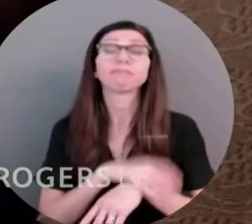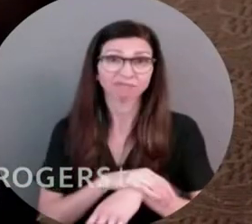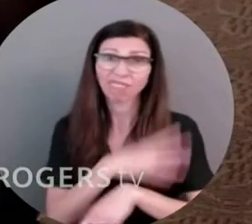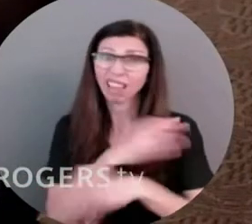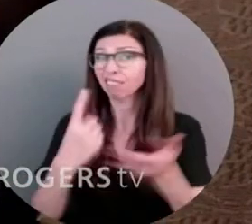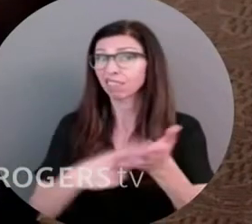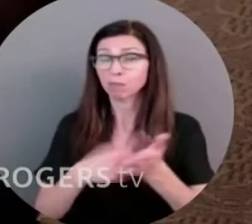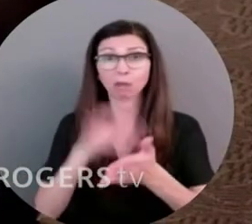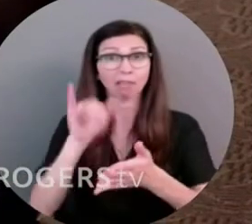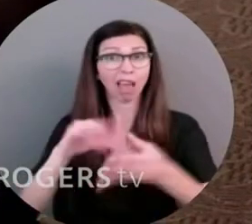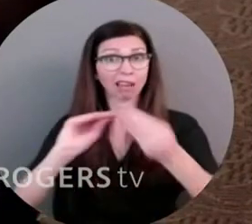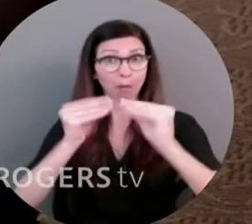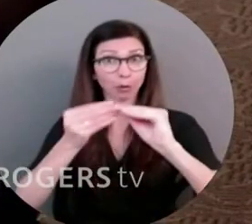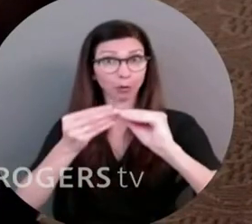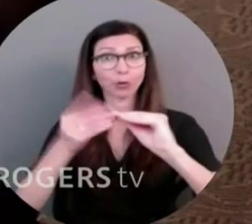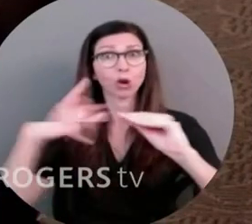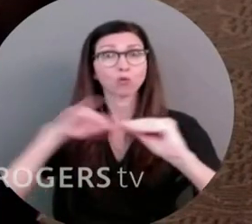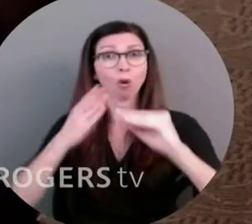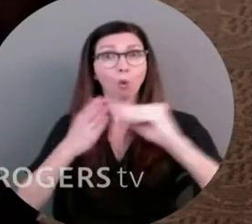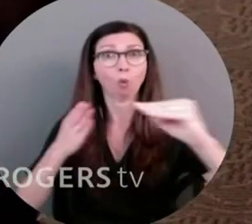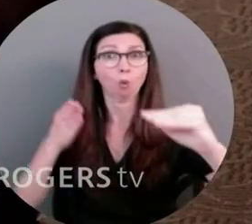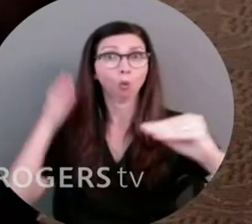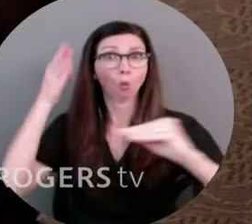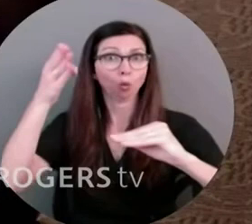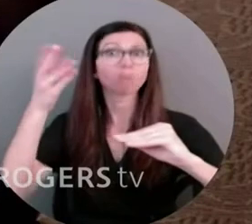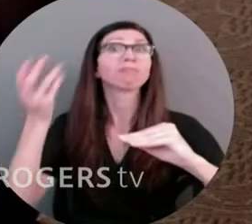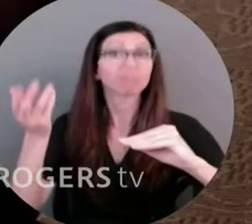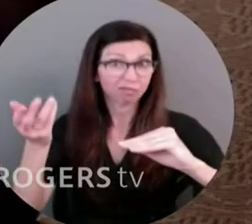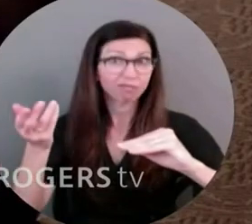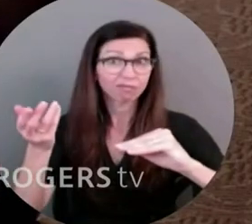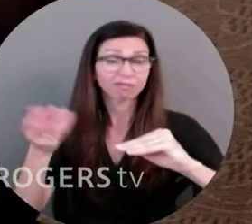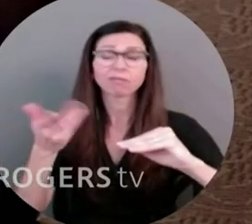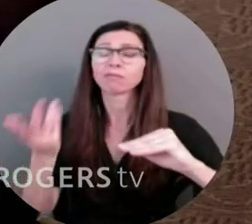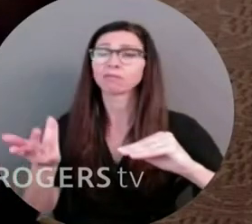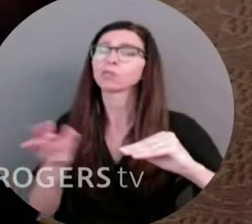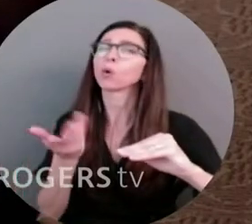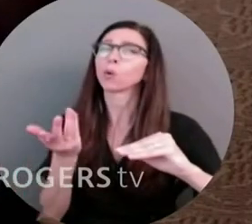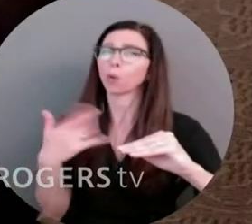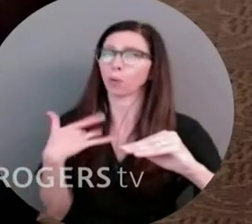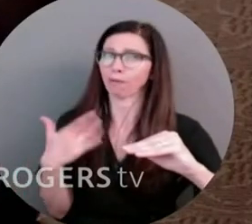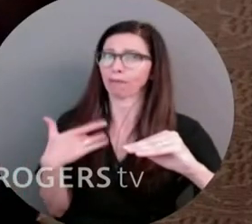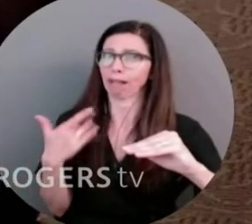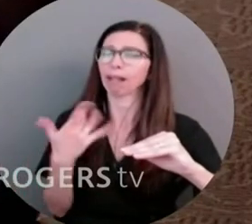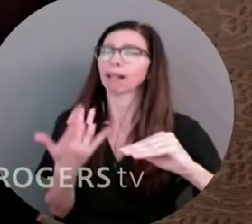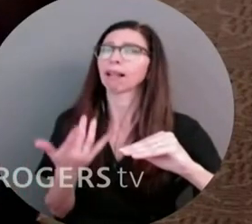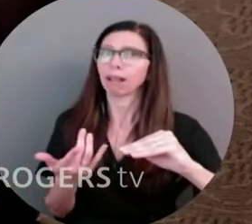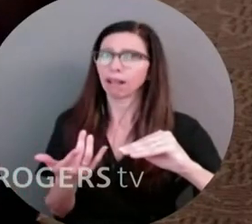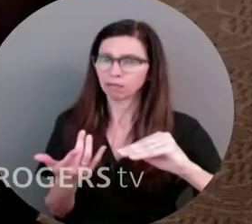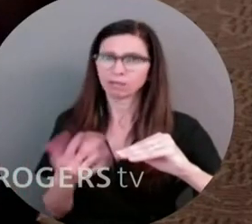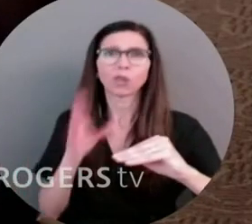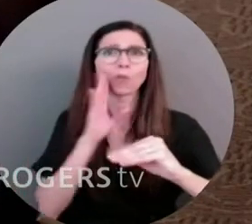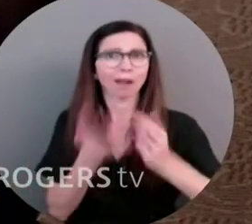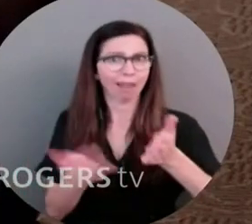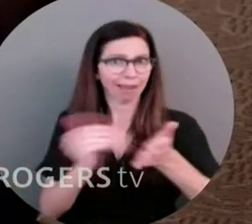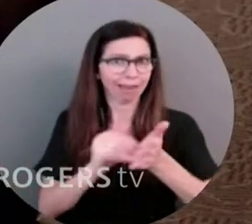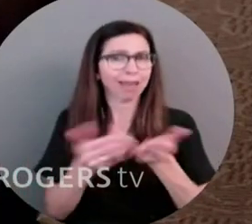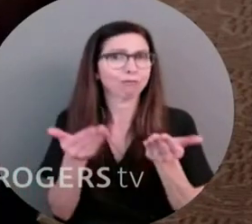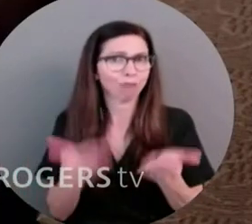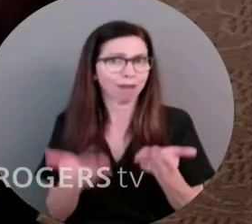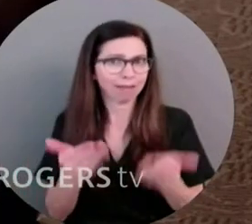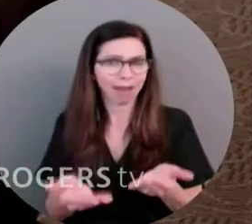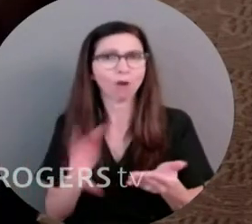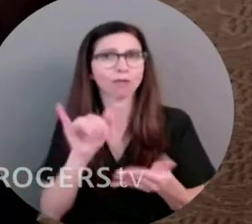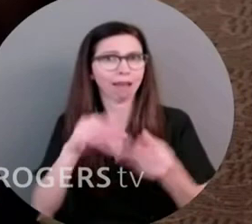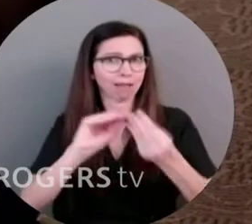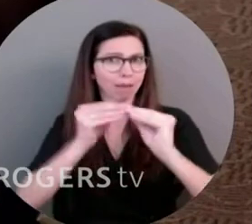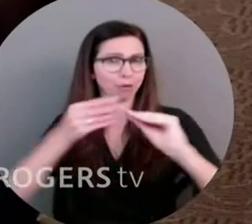capacity across the region. My understanding is that we're reaching that again right now with the testing